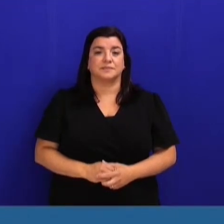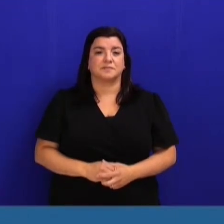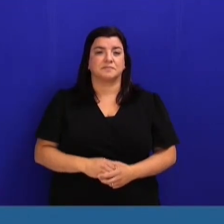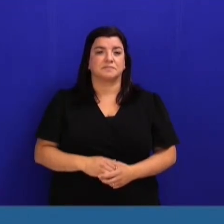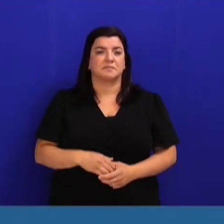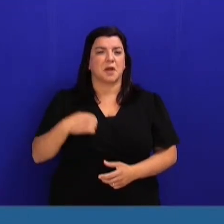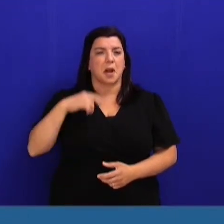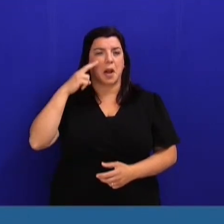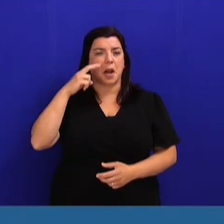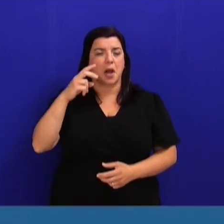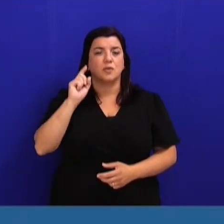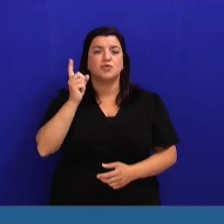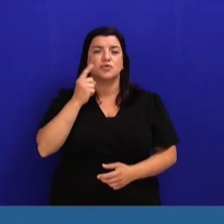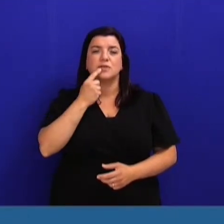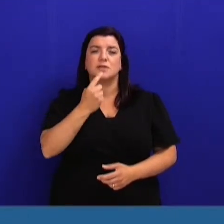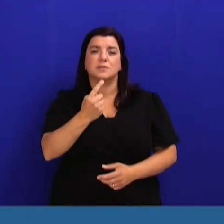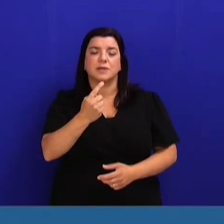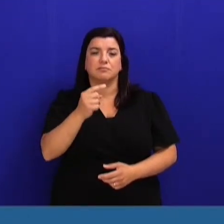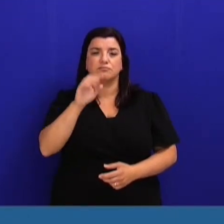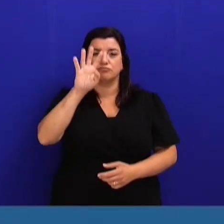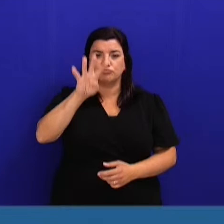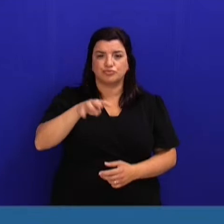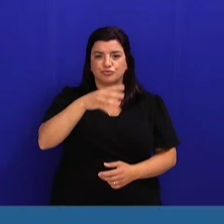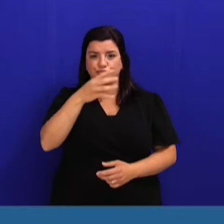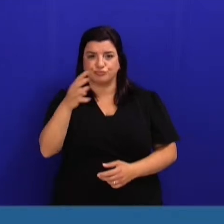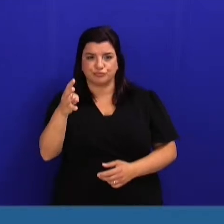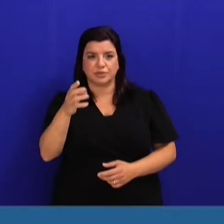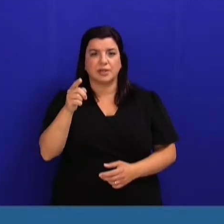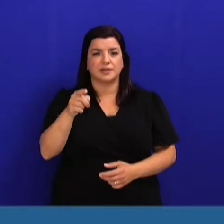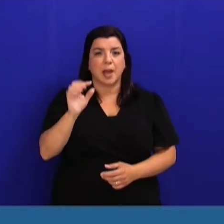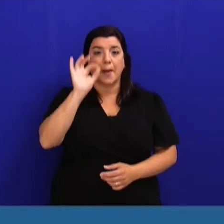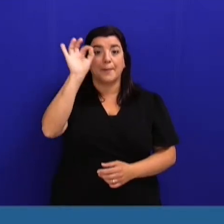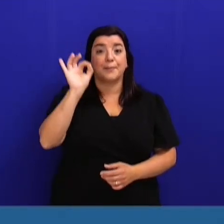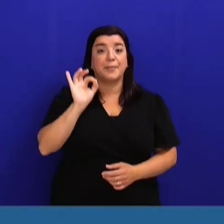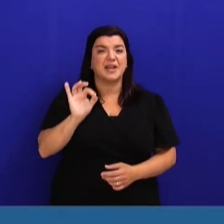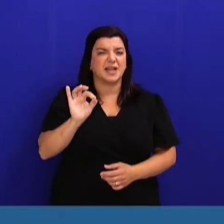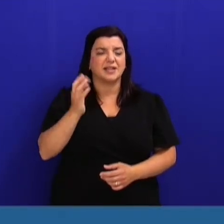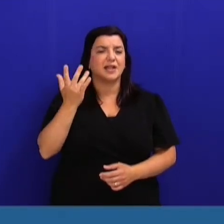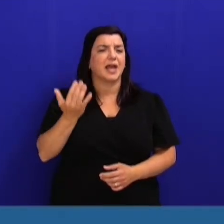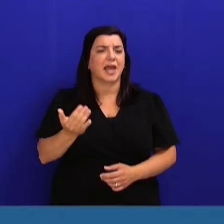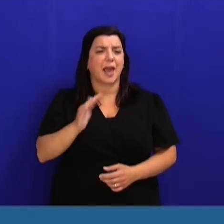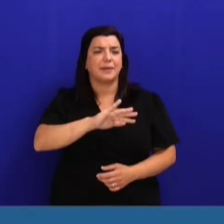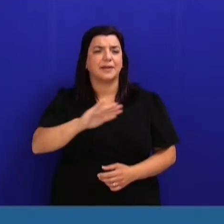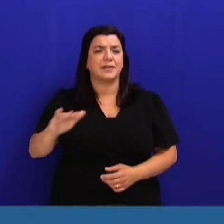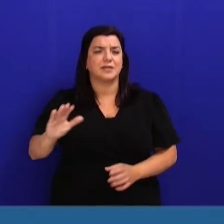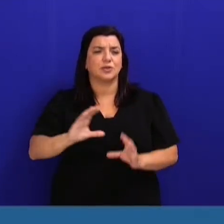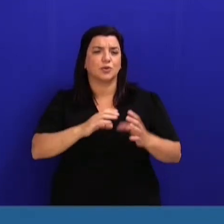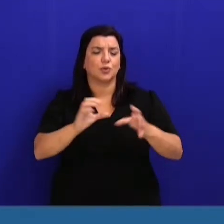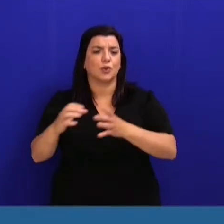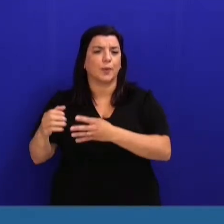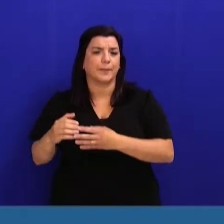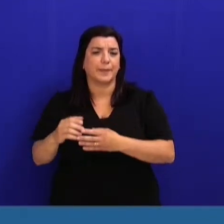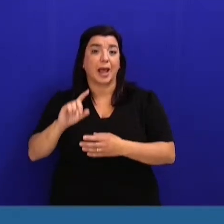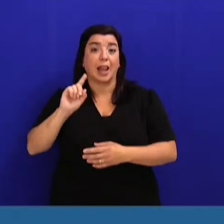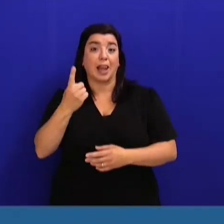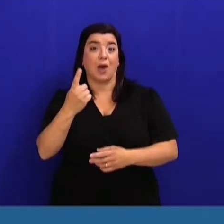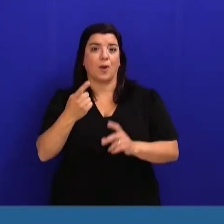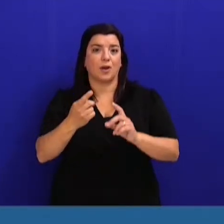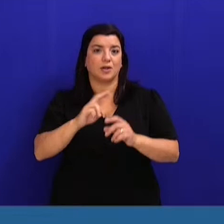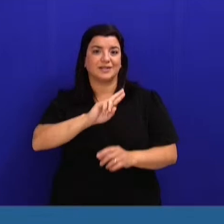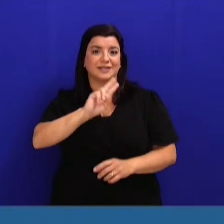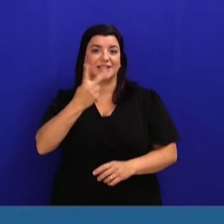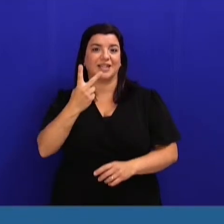naqra l-letajiet, qegħdin naraw li issa qegħdin nilħu l-percentage coverage kemm bl-ewwel doża kif ukoll bit-tieni doża fejn aħna